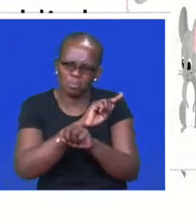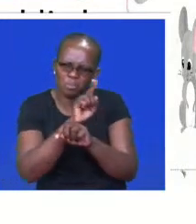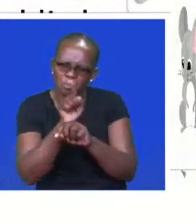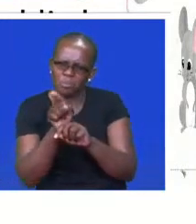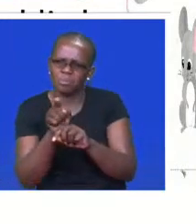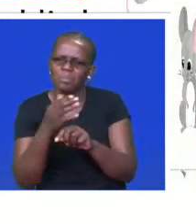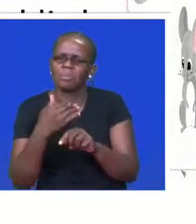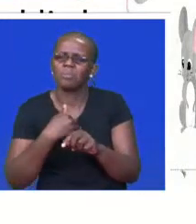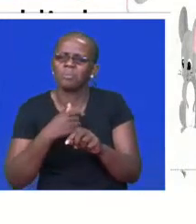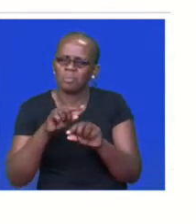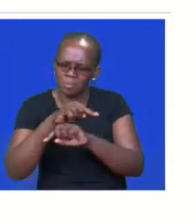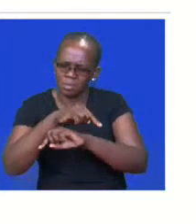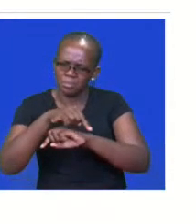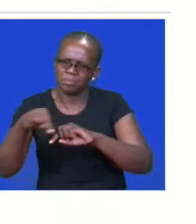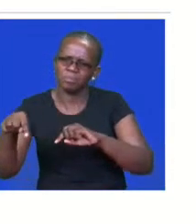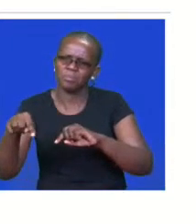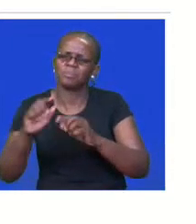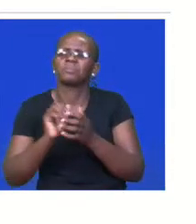Bent-Tail.